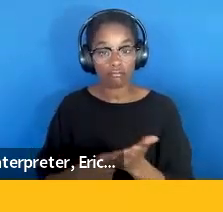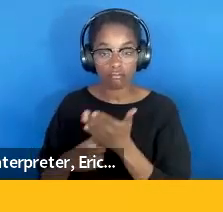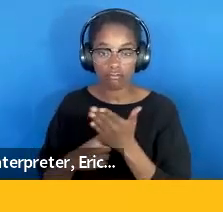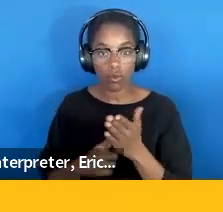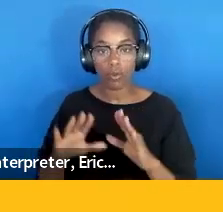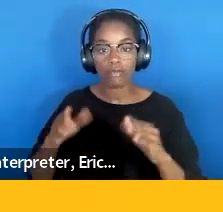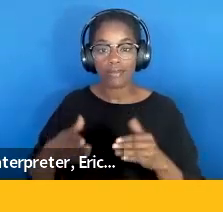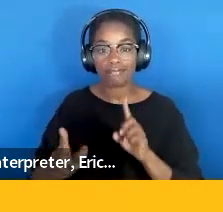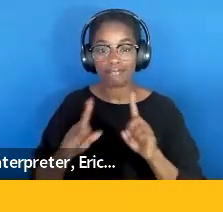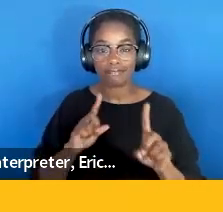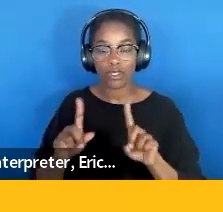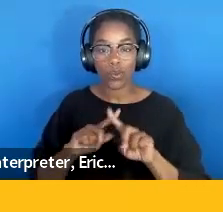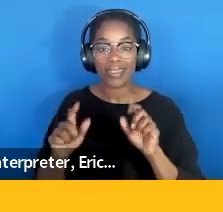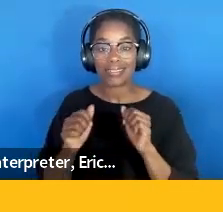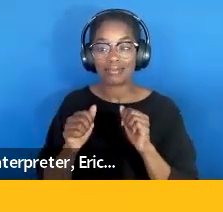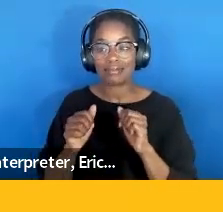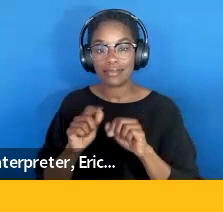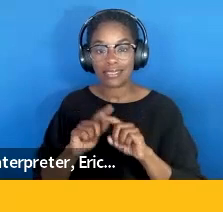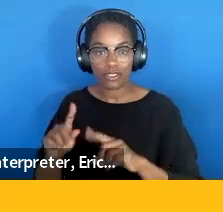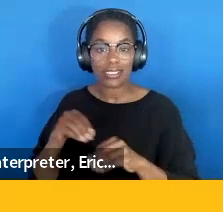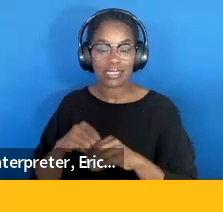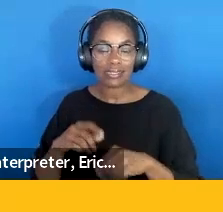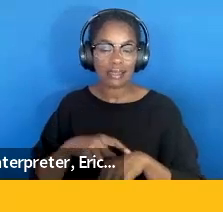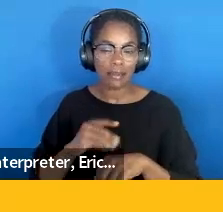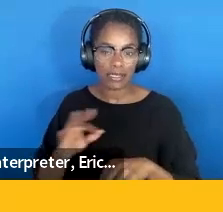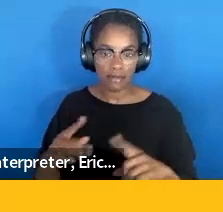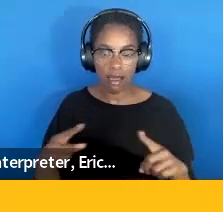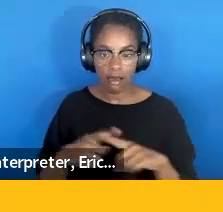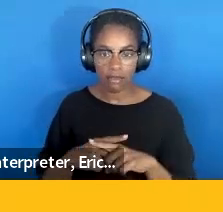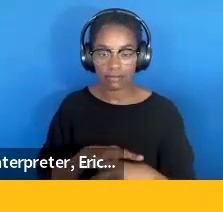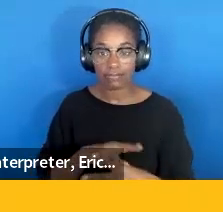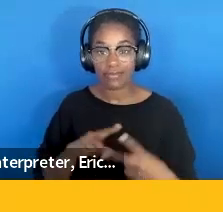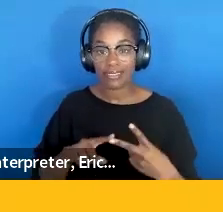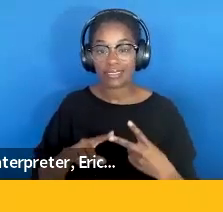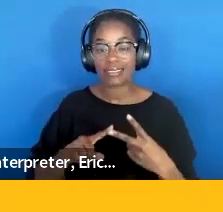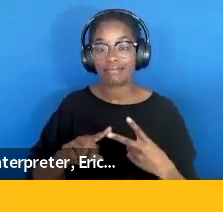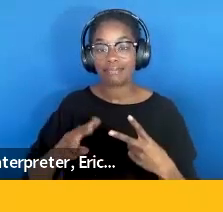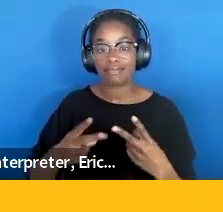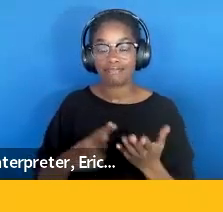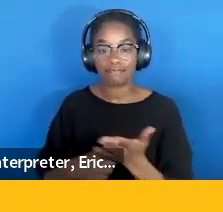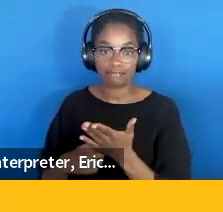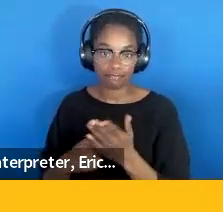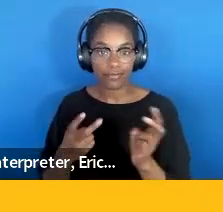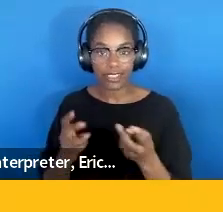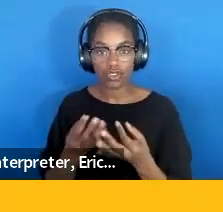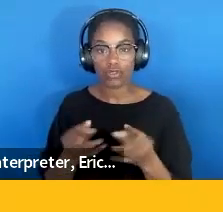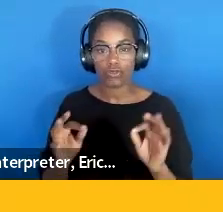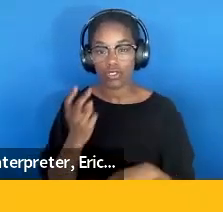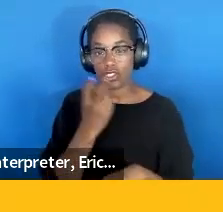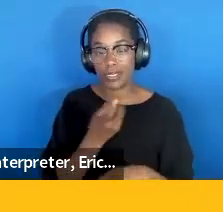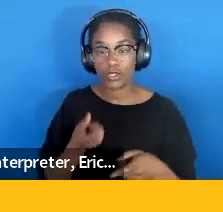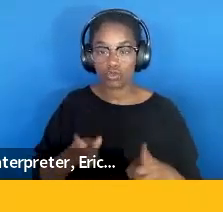across differences in times of conflict. The second discussion will explore issues of free speech during challenging